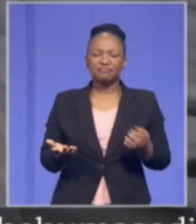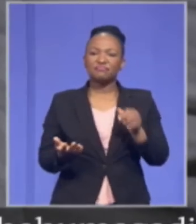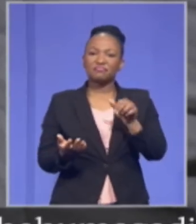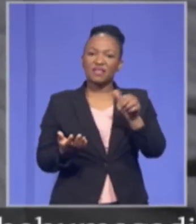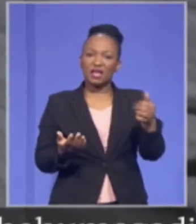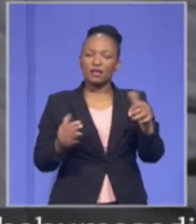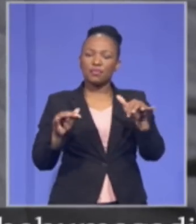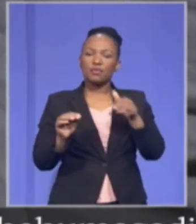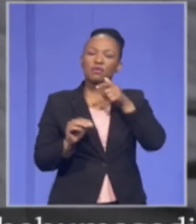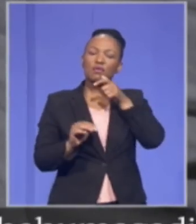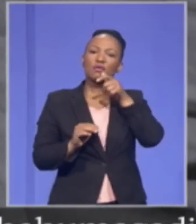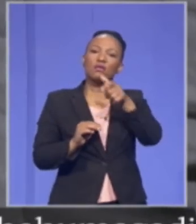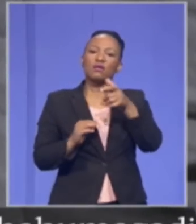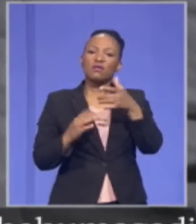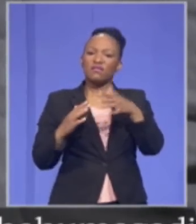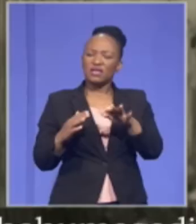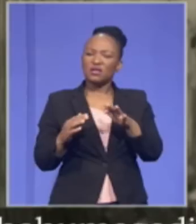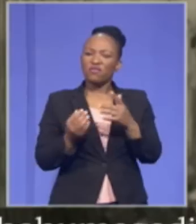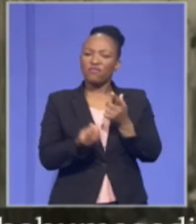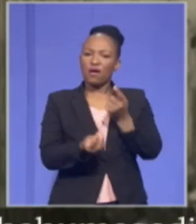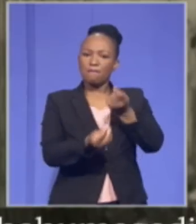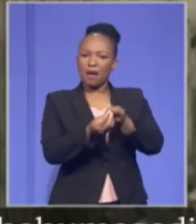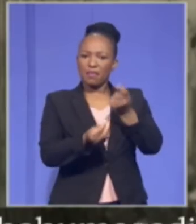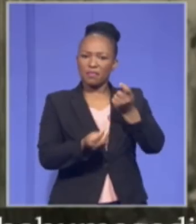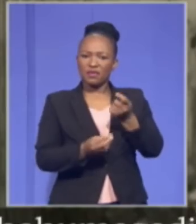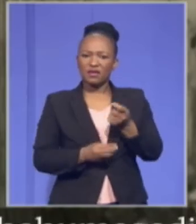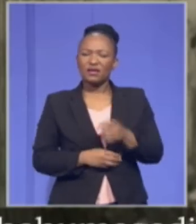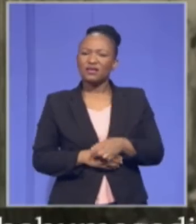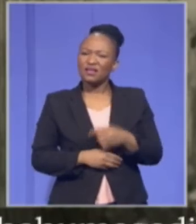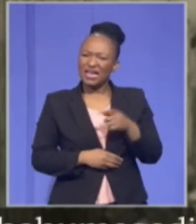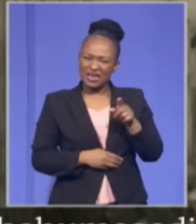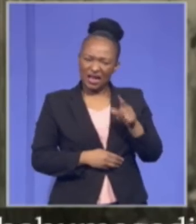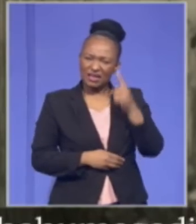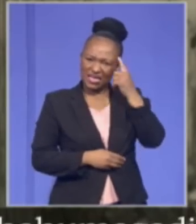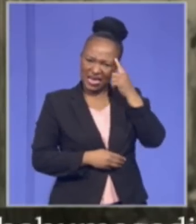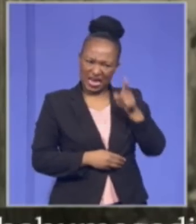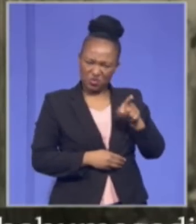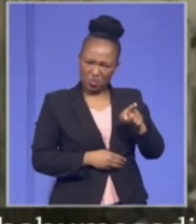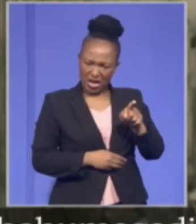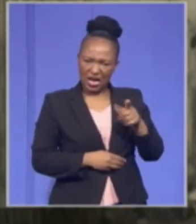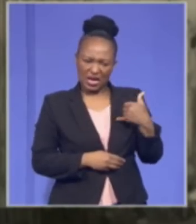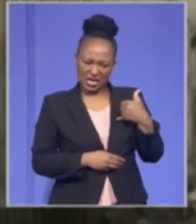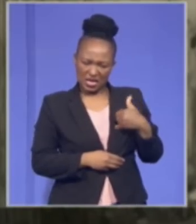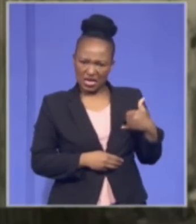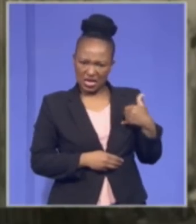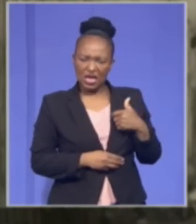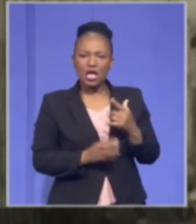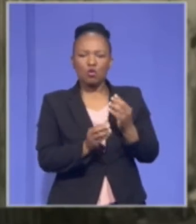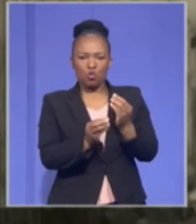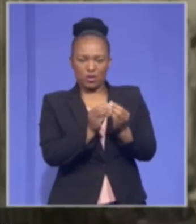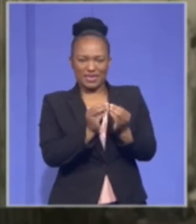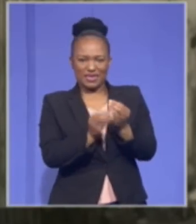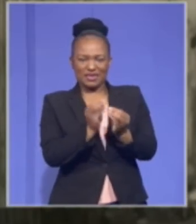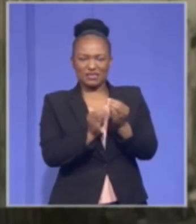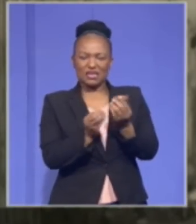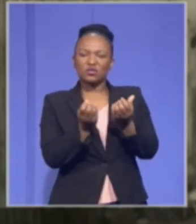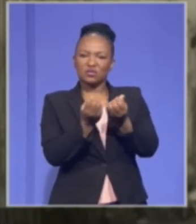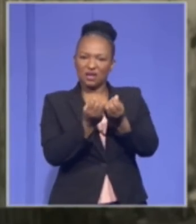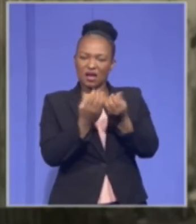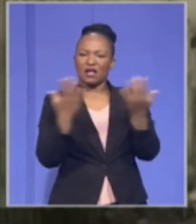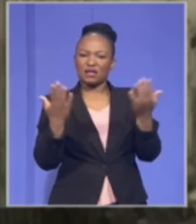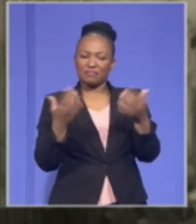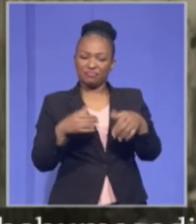maikutlo a bona ka ga katlholo ye. Ke nana gore ntho enana e tlo lokisa ntho tse ngata hona mona lefatsheng la rona la